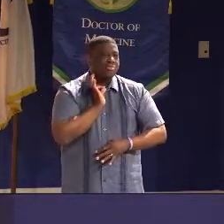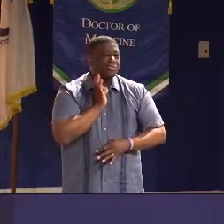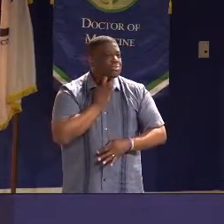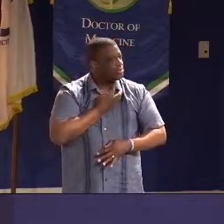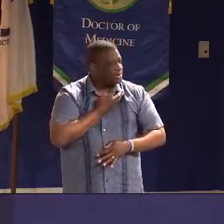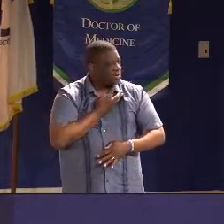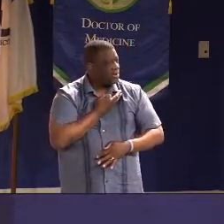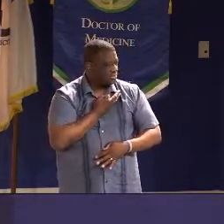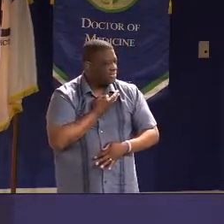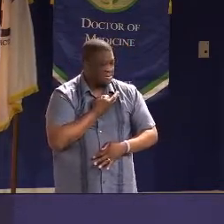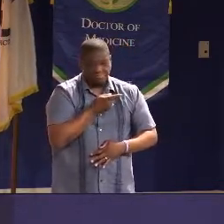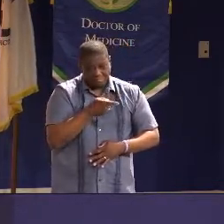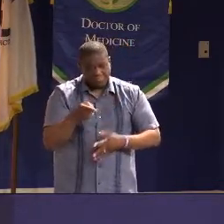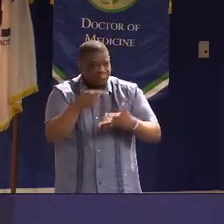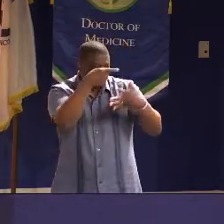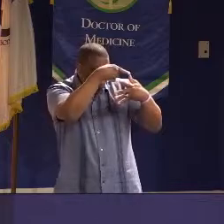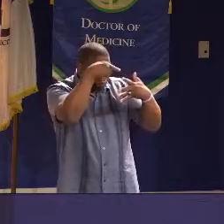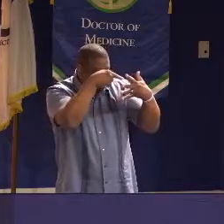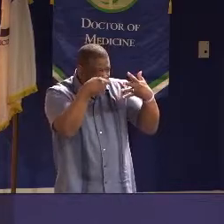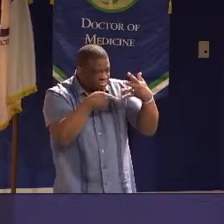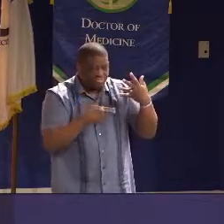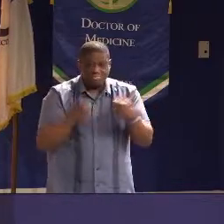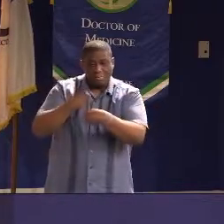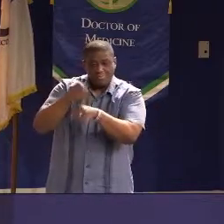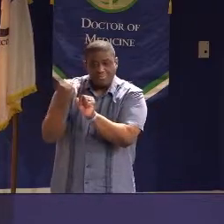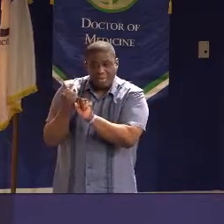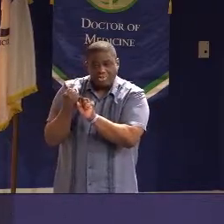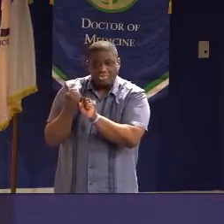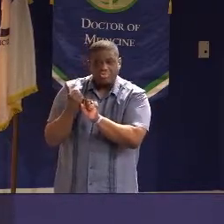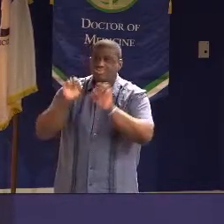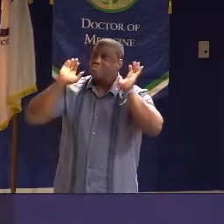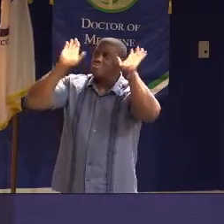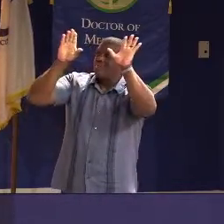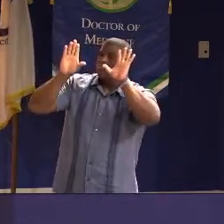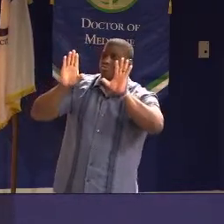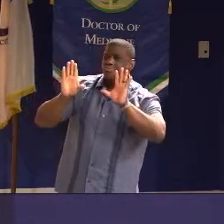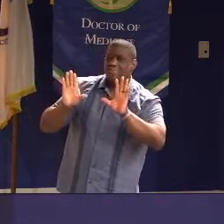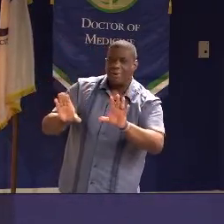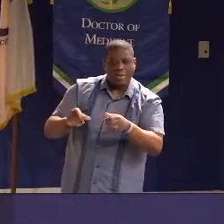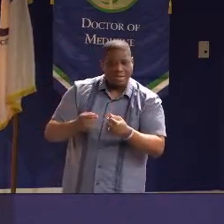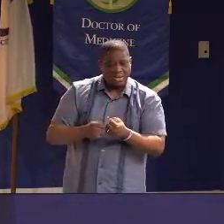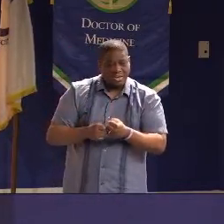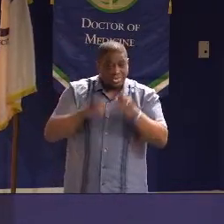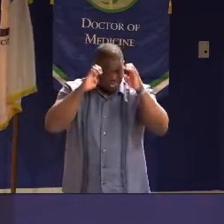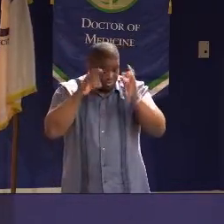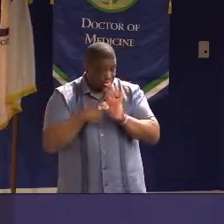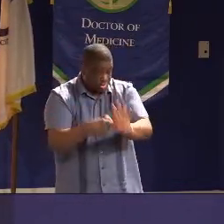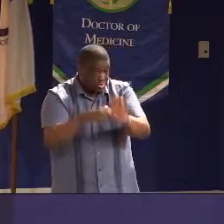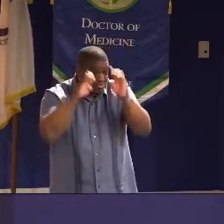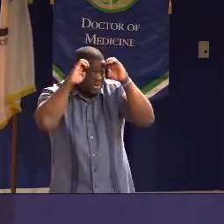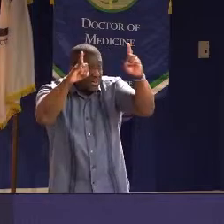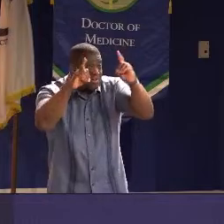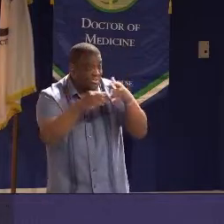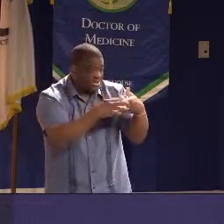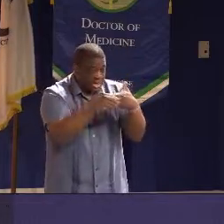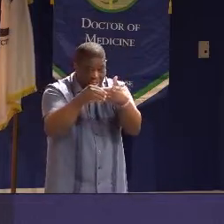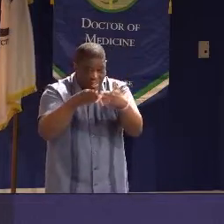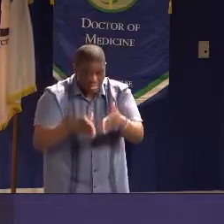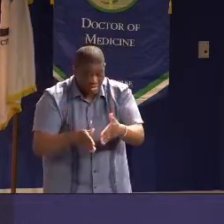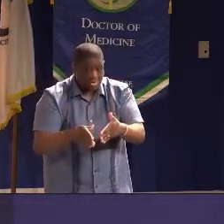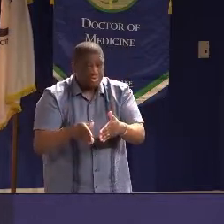traits that will not only make you great clinicians, but also innovators educators, and leaders in your own